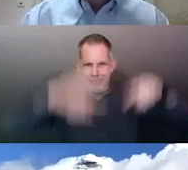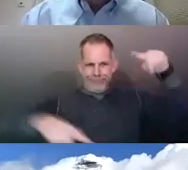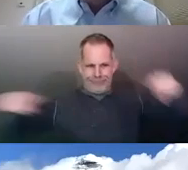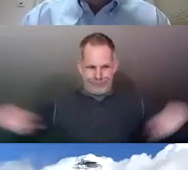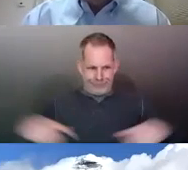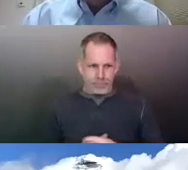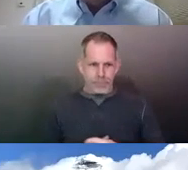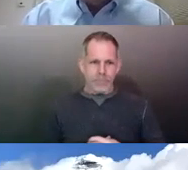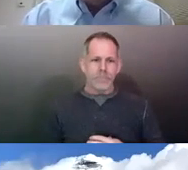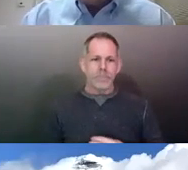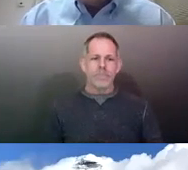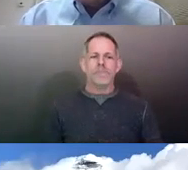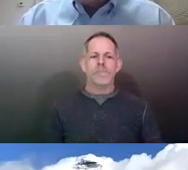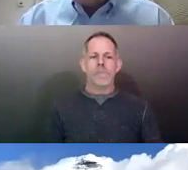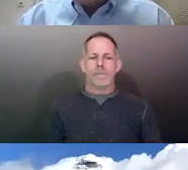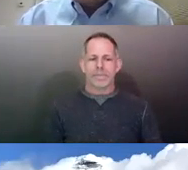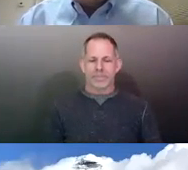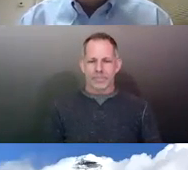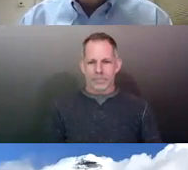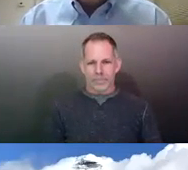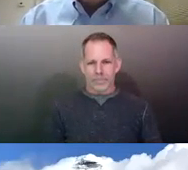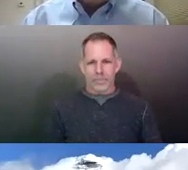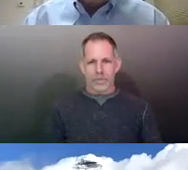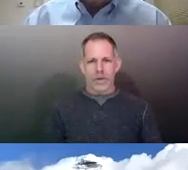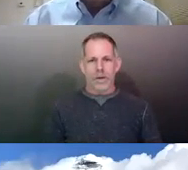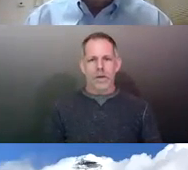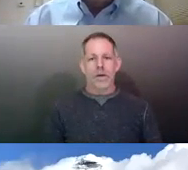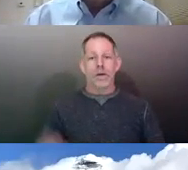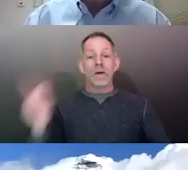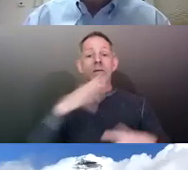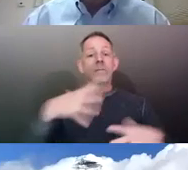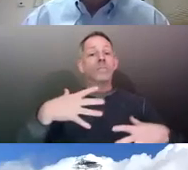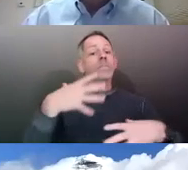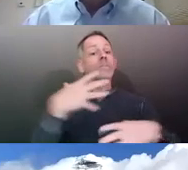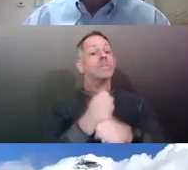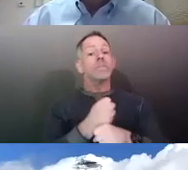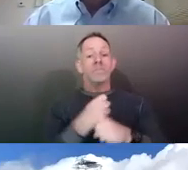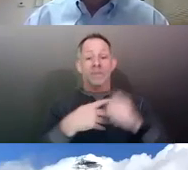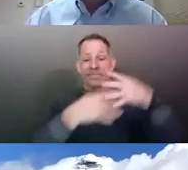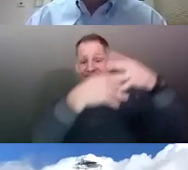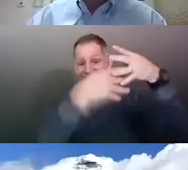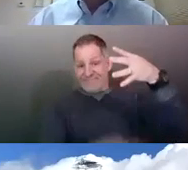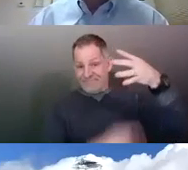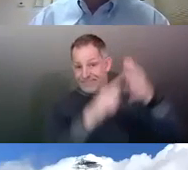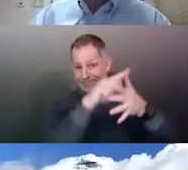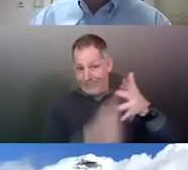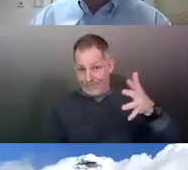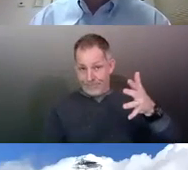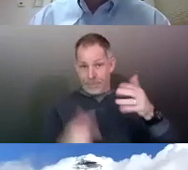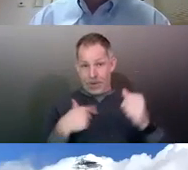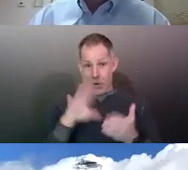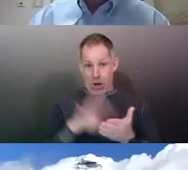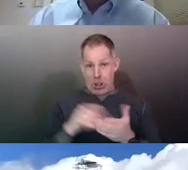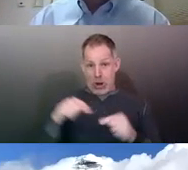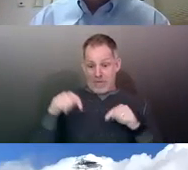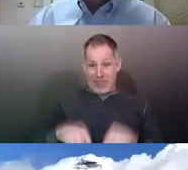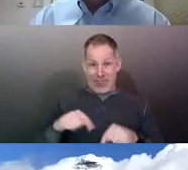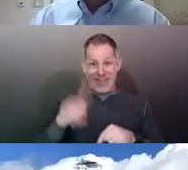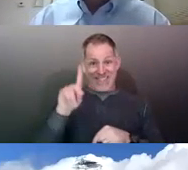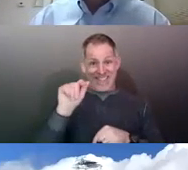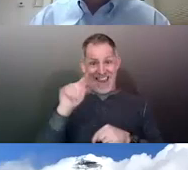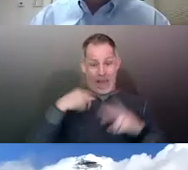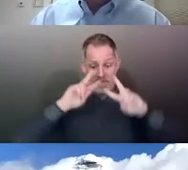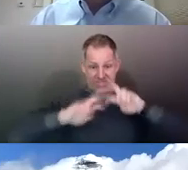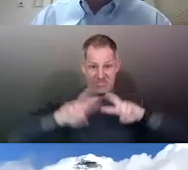in summary, what I would suggest we take home from this data are the following messages: that the case